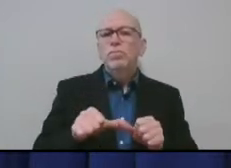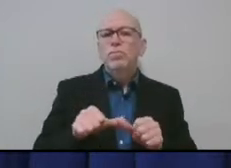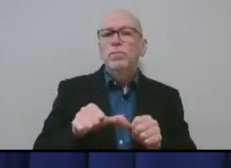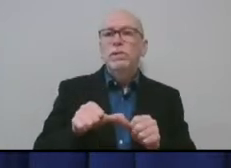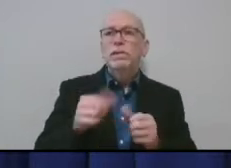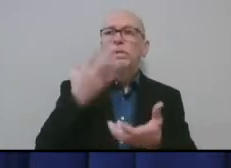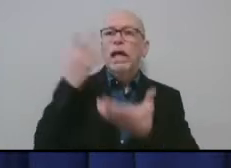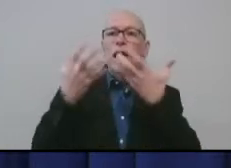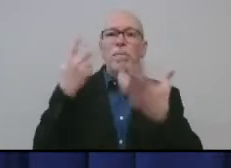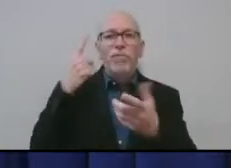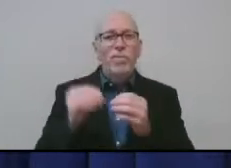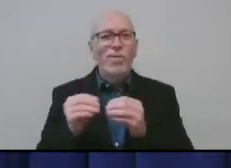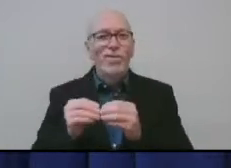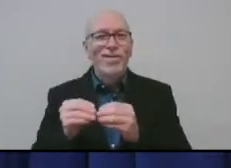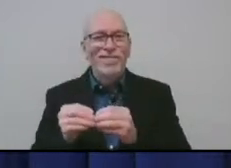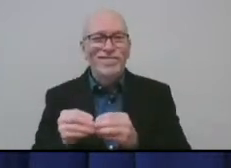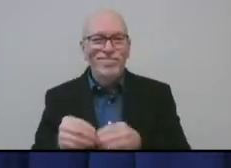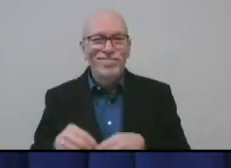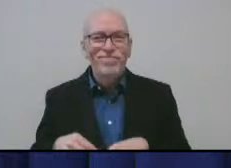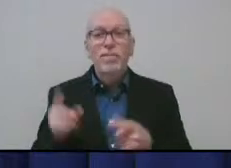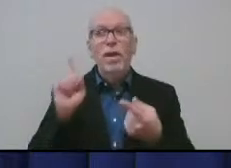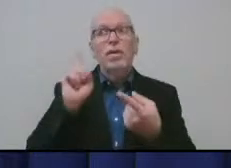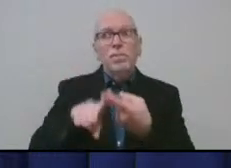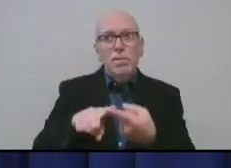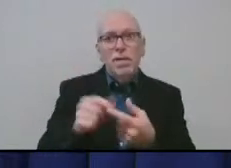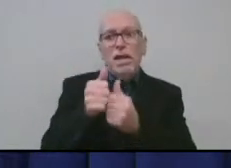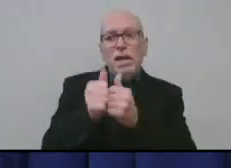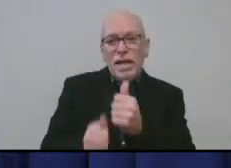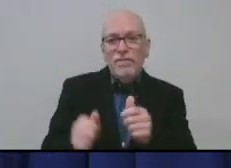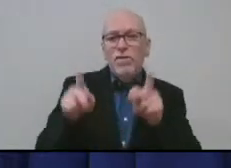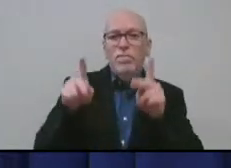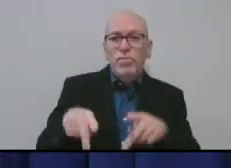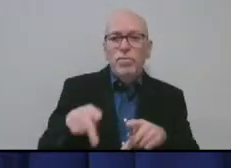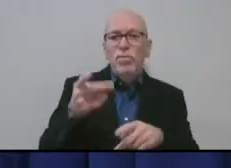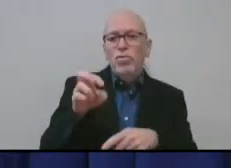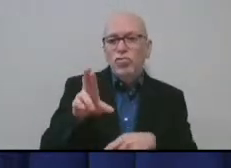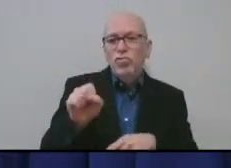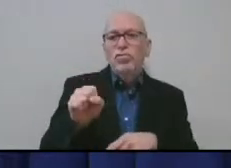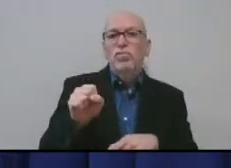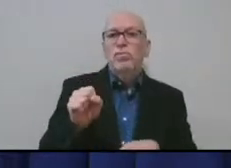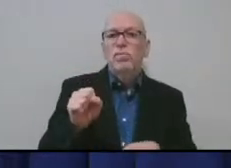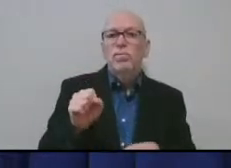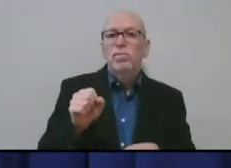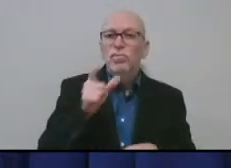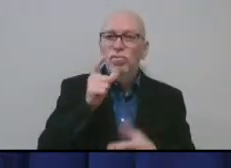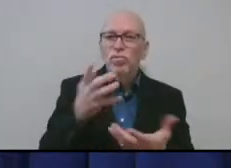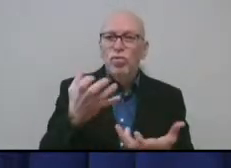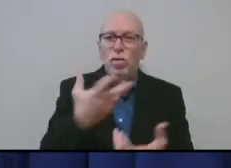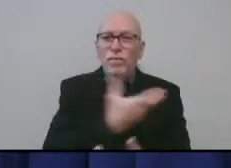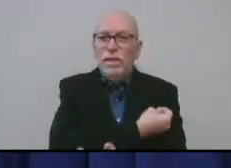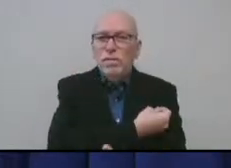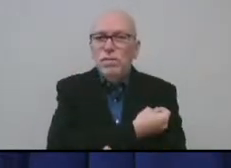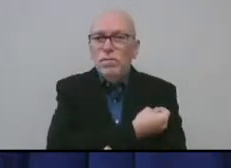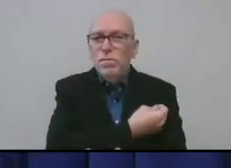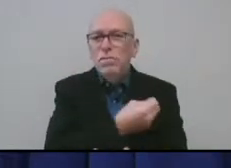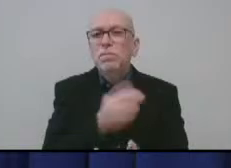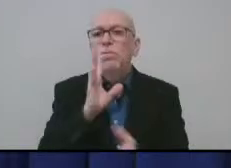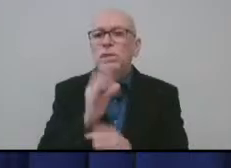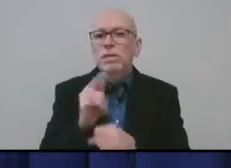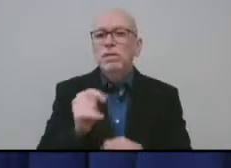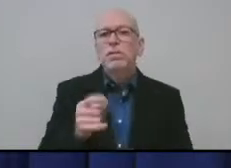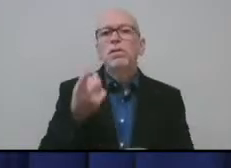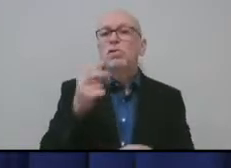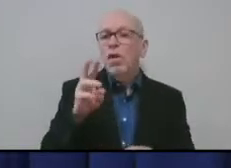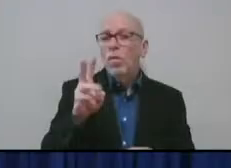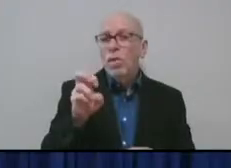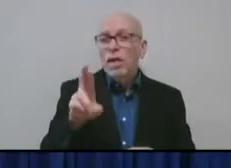more up until every single Hoosier gets the vaccination that they're asking for. Dr. Weaver, you want to clean